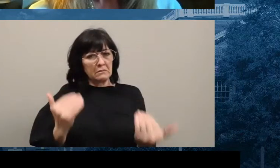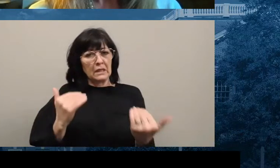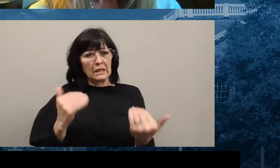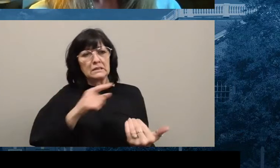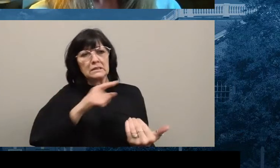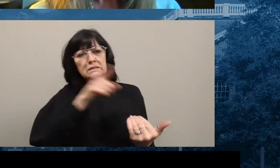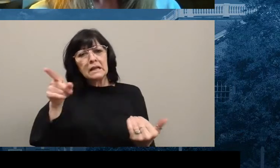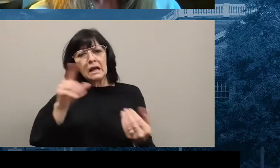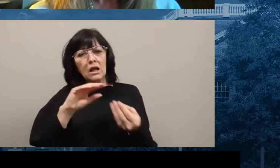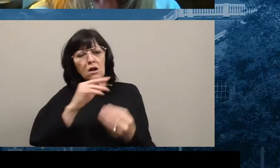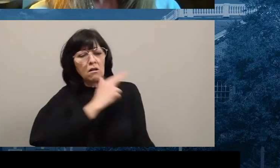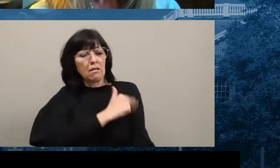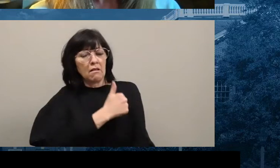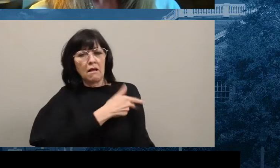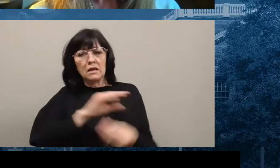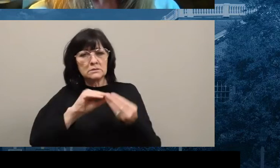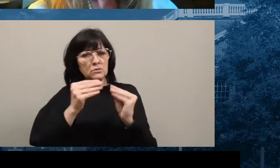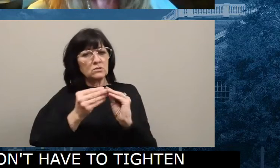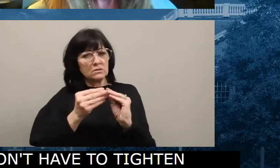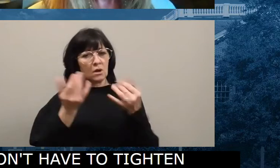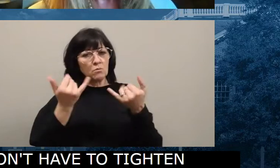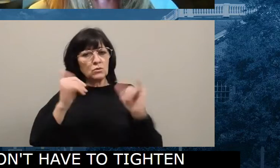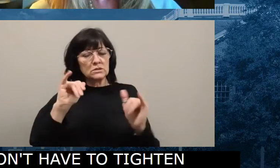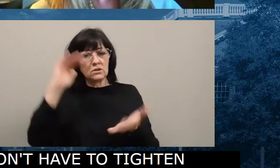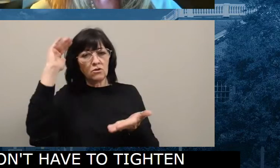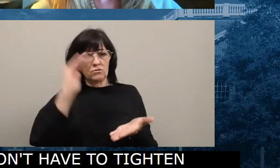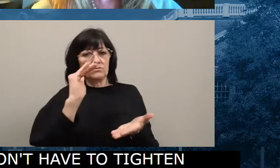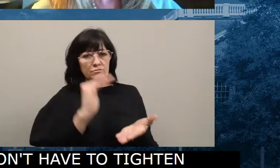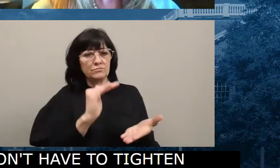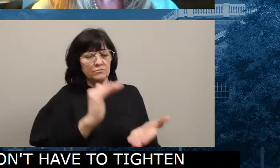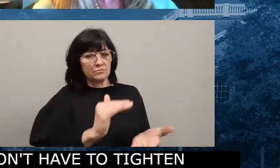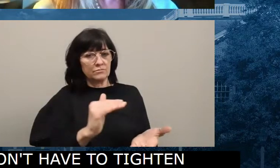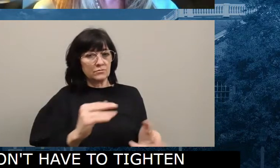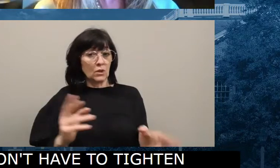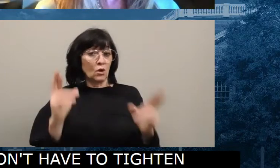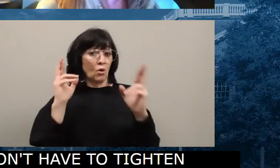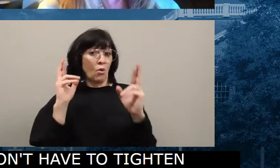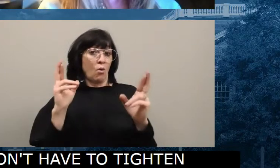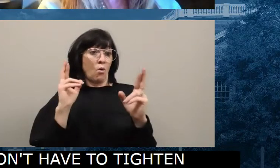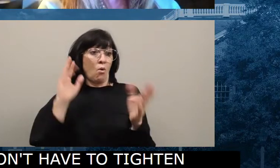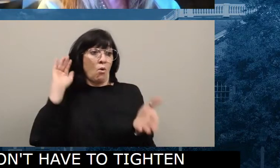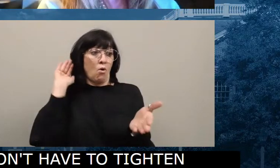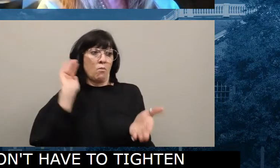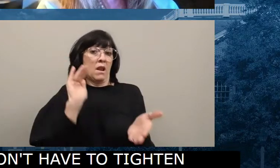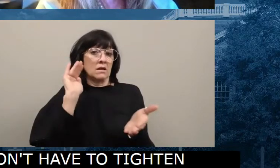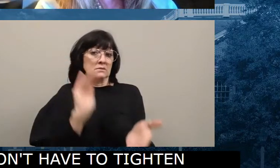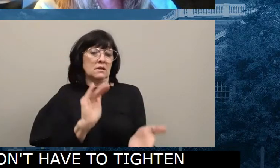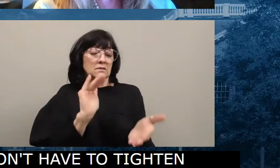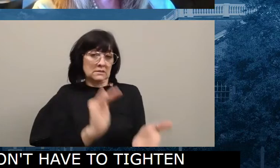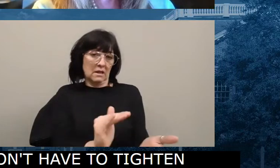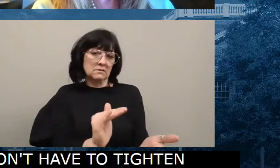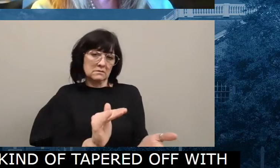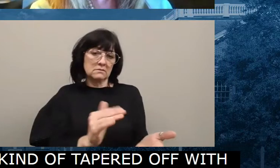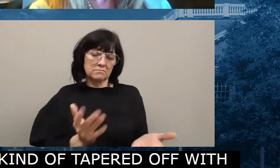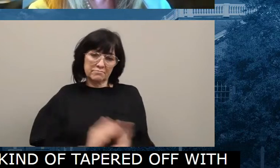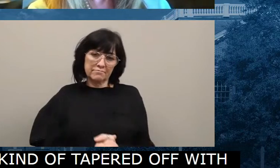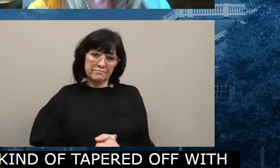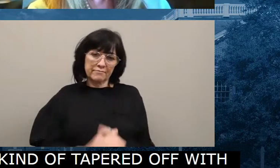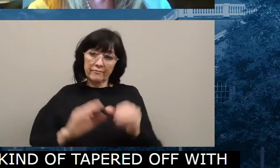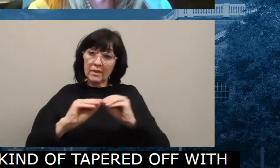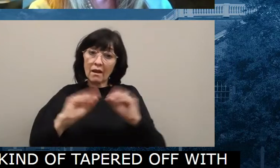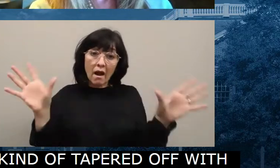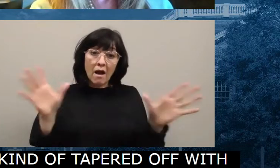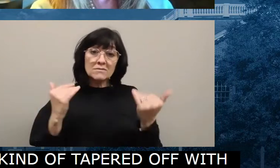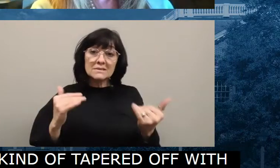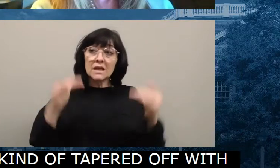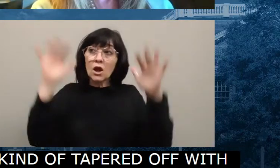average. So hopefully this is the beginning of a downturn there. Obviously, we've got warmer weather